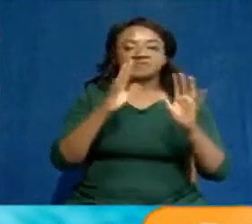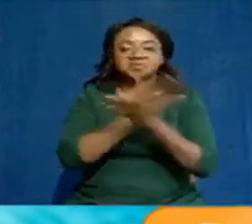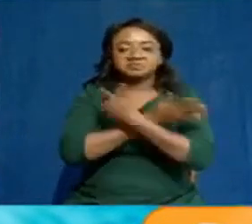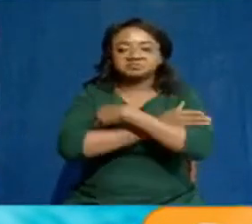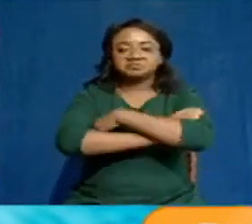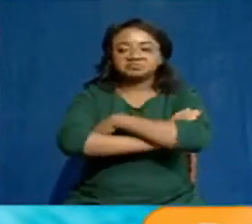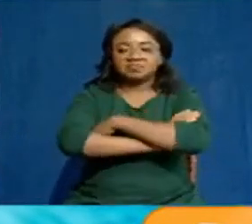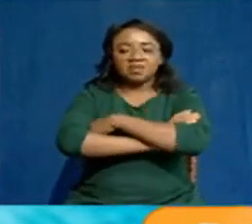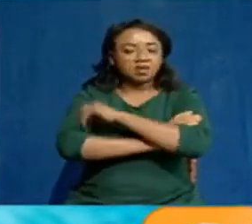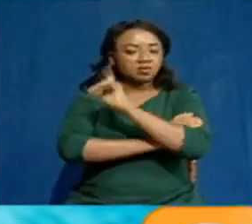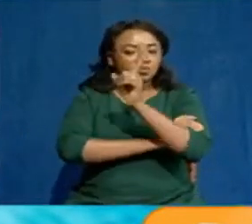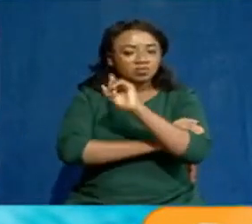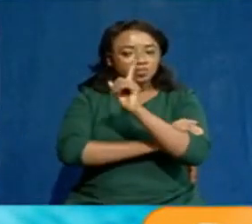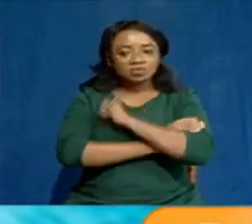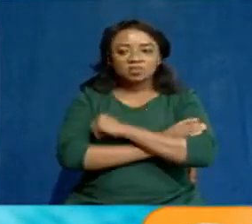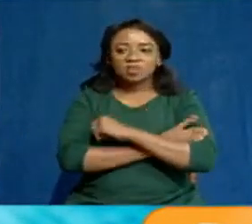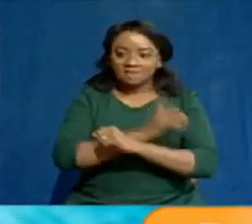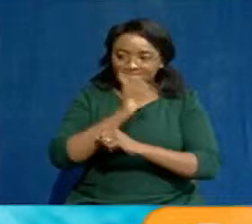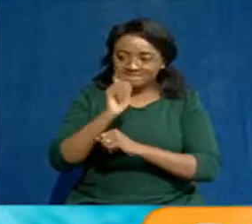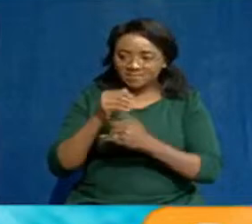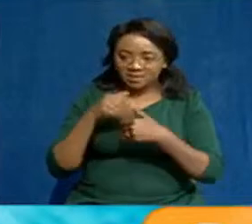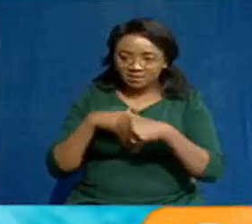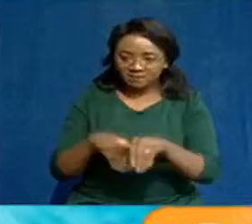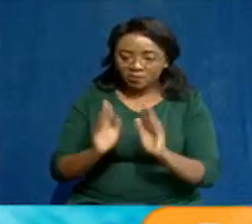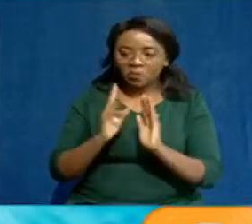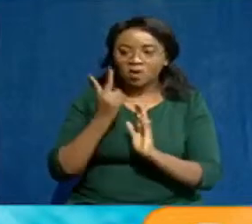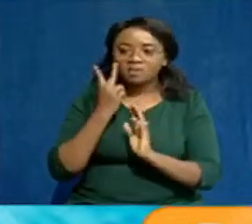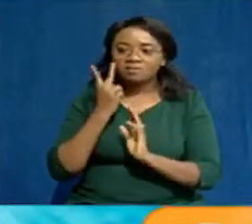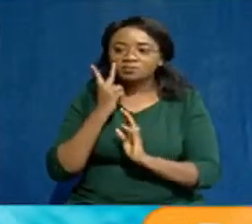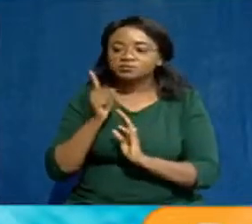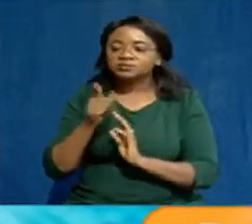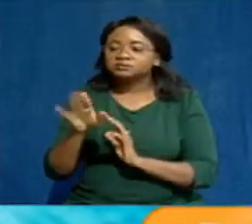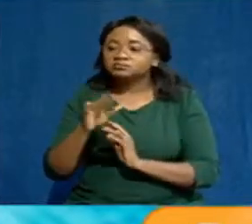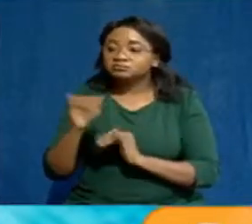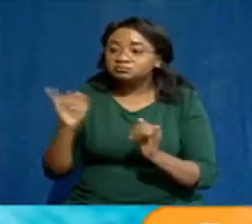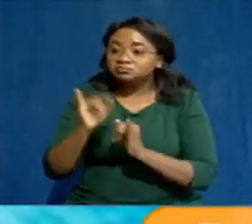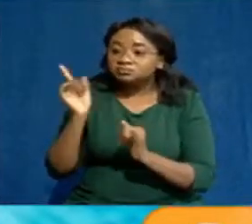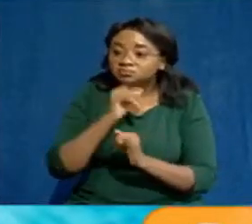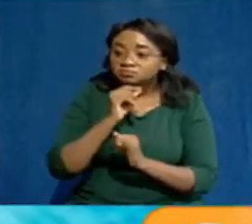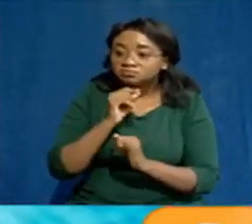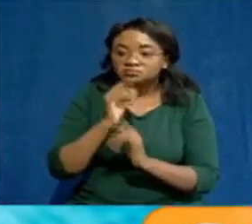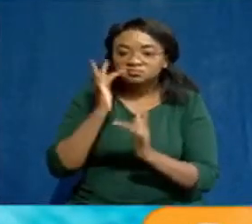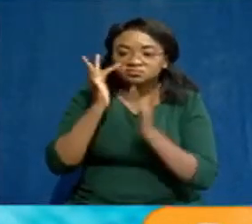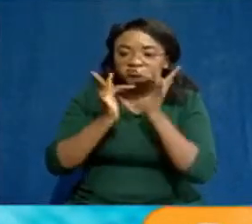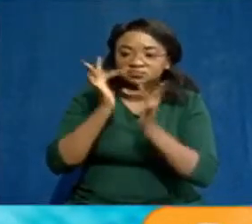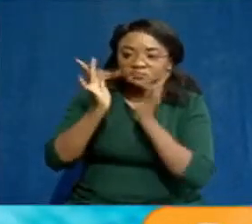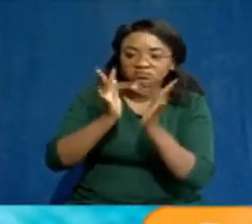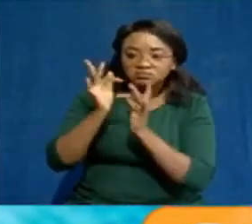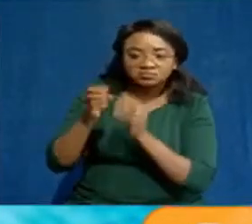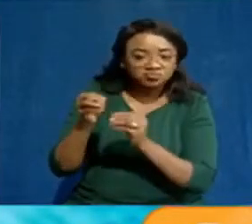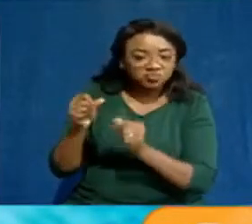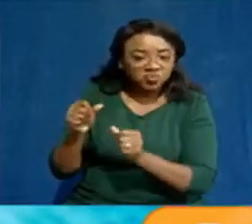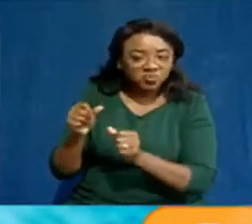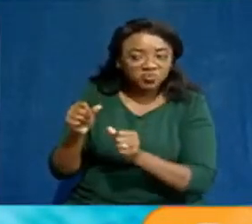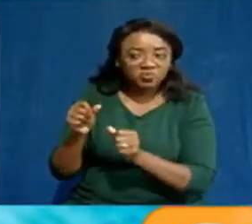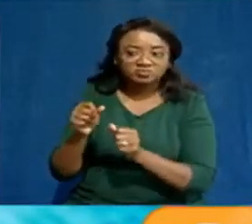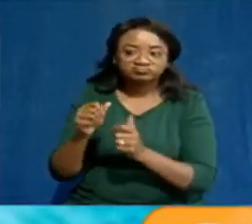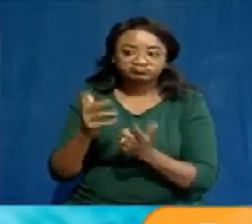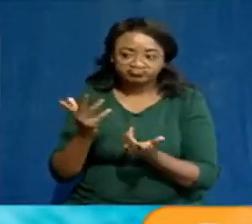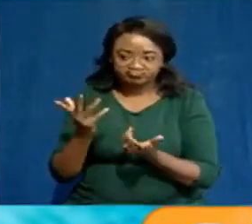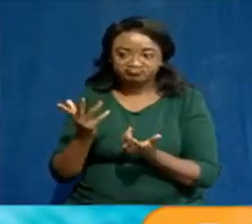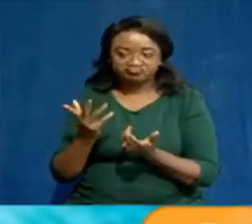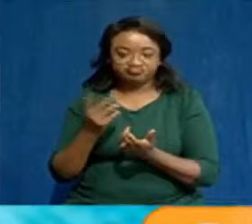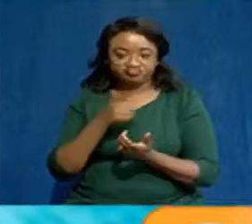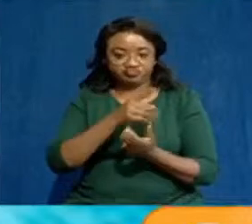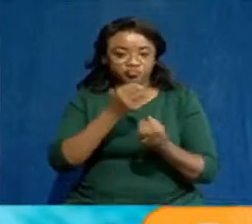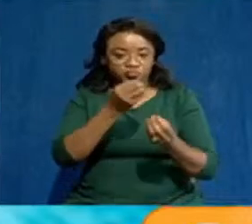that environment that has that pungent smell from waste, the environment that is not aesthetic. Just